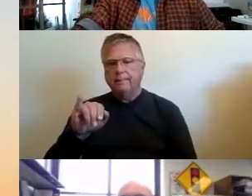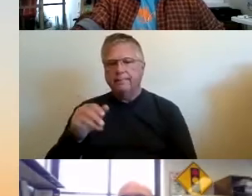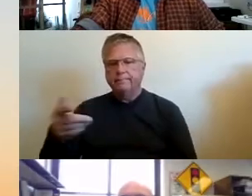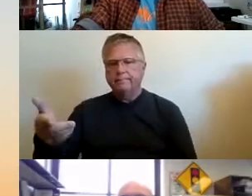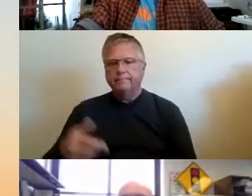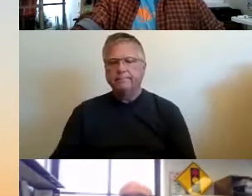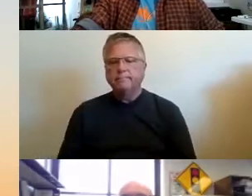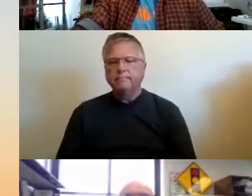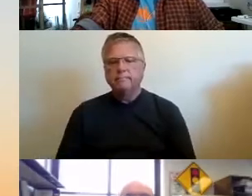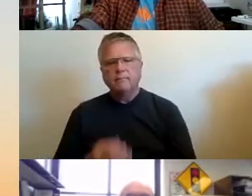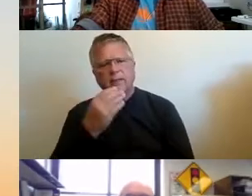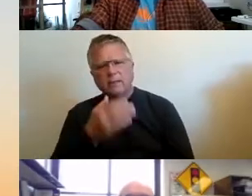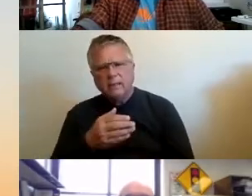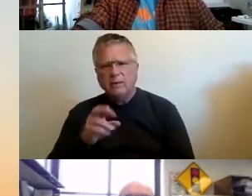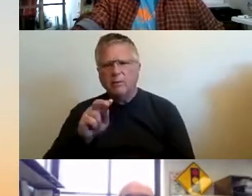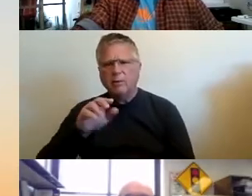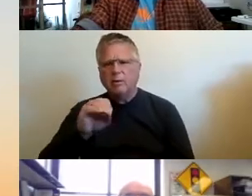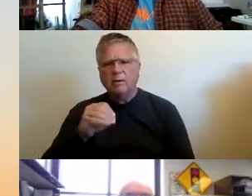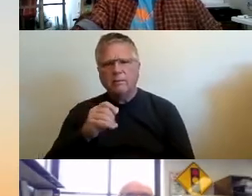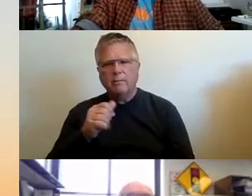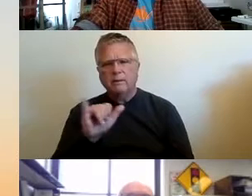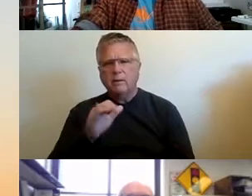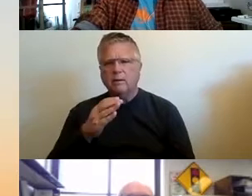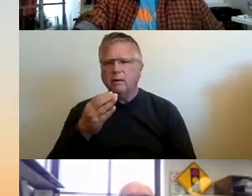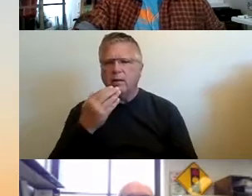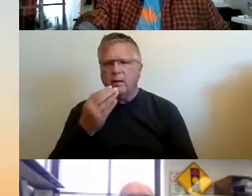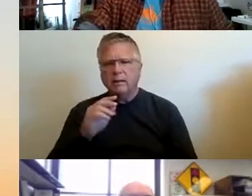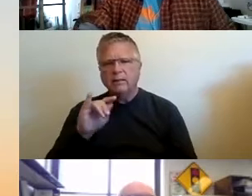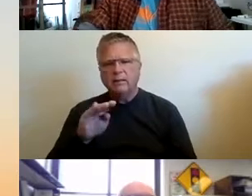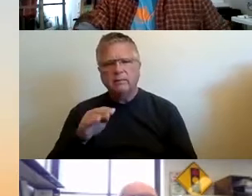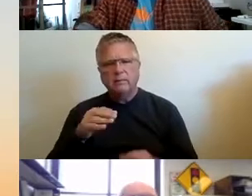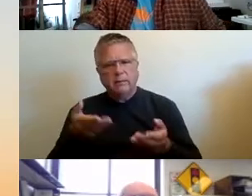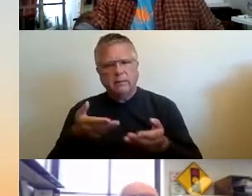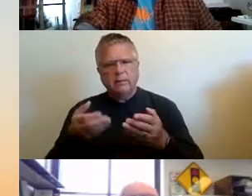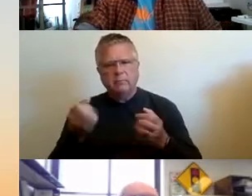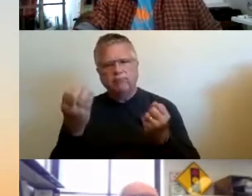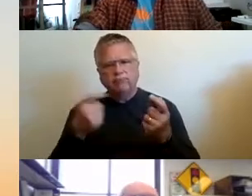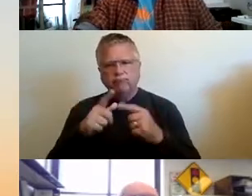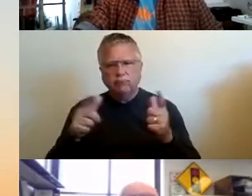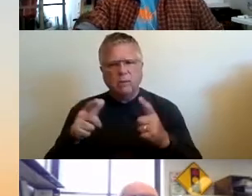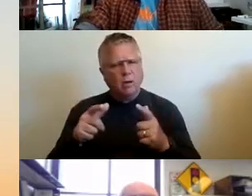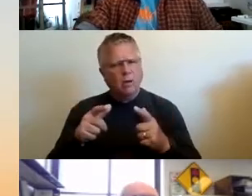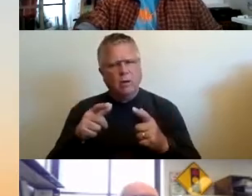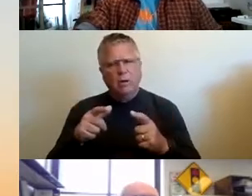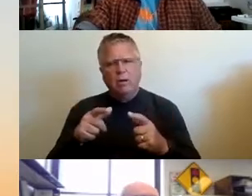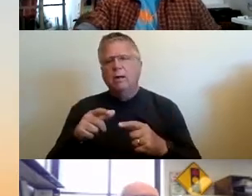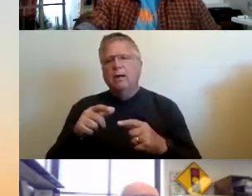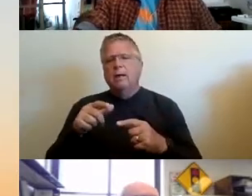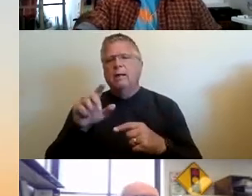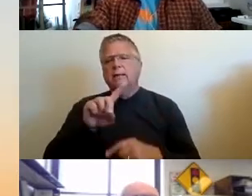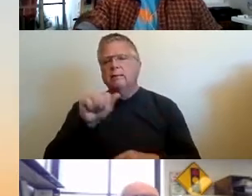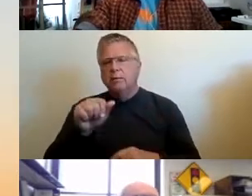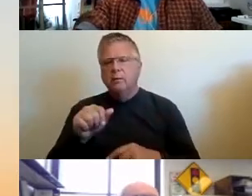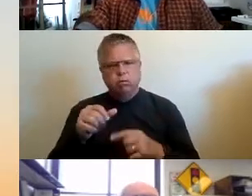Thank you, Ricardo. And I also personally thank James to be here because accessibility is a big issue, and we're just happy to have you here